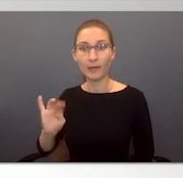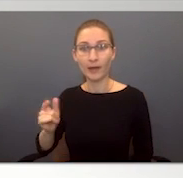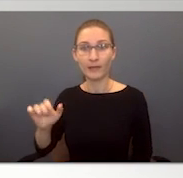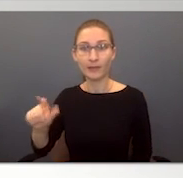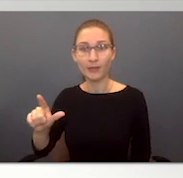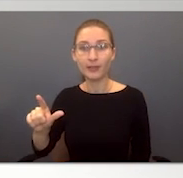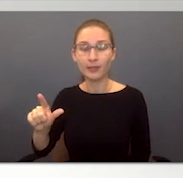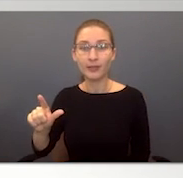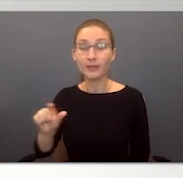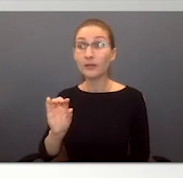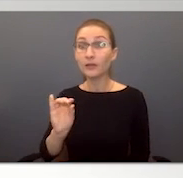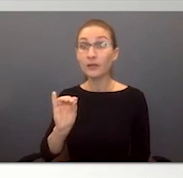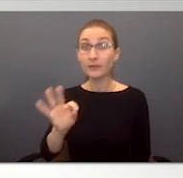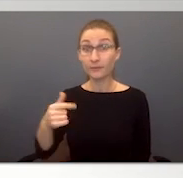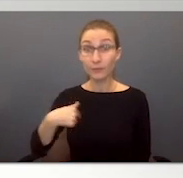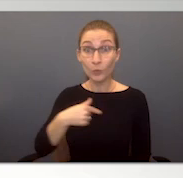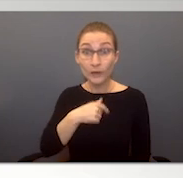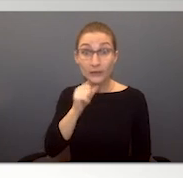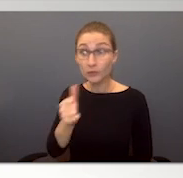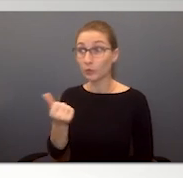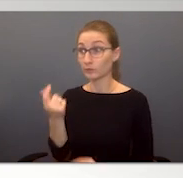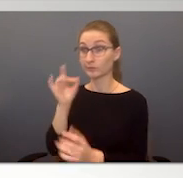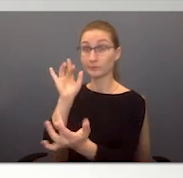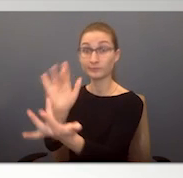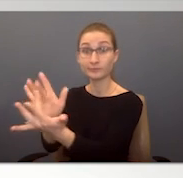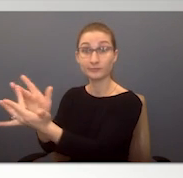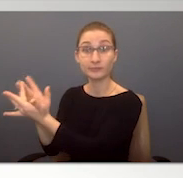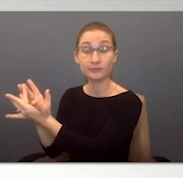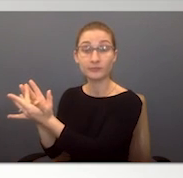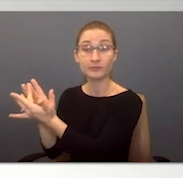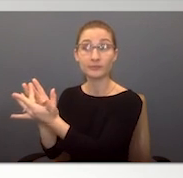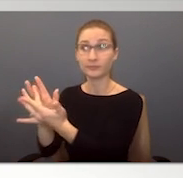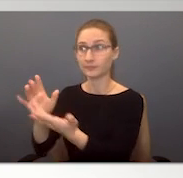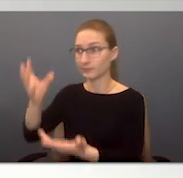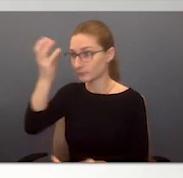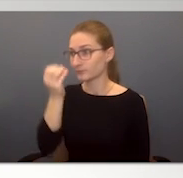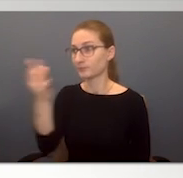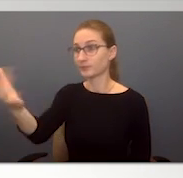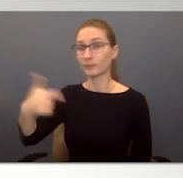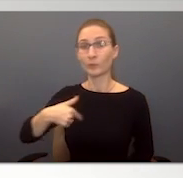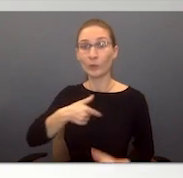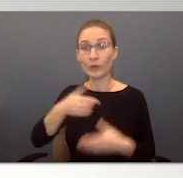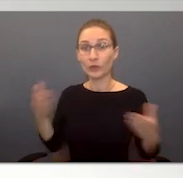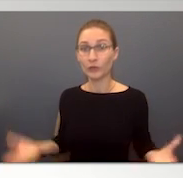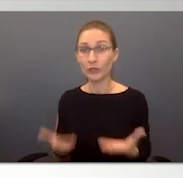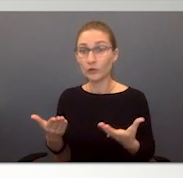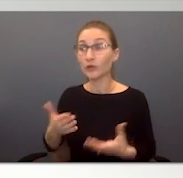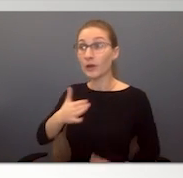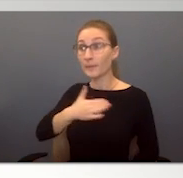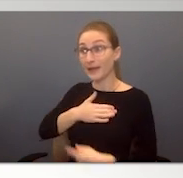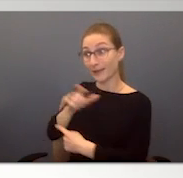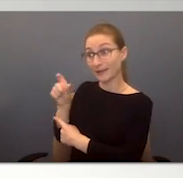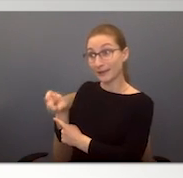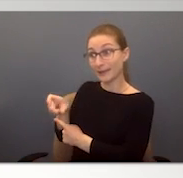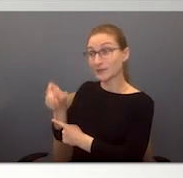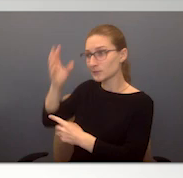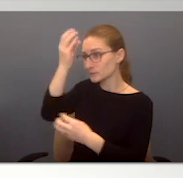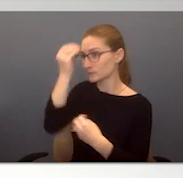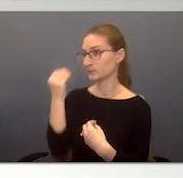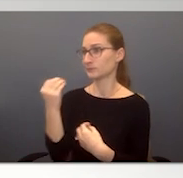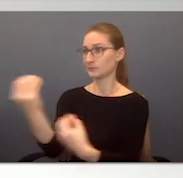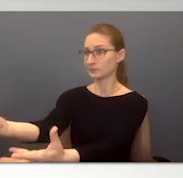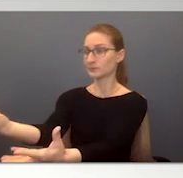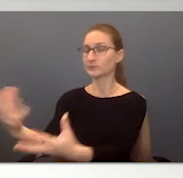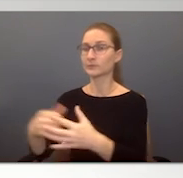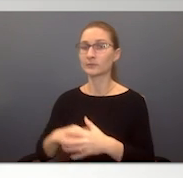was, but if we don't reach out to those authorities or those community leaders and let them know these